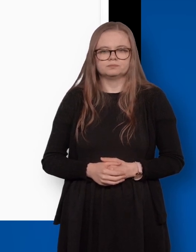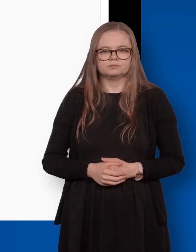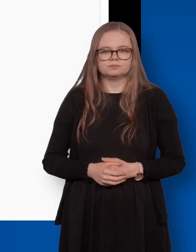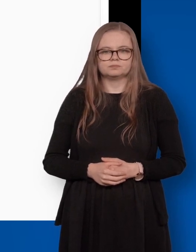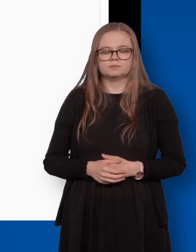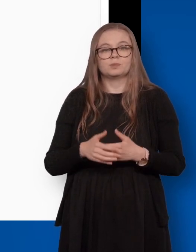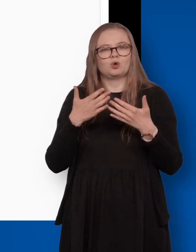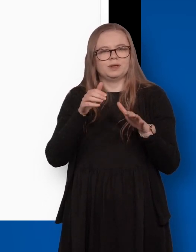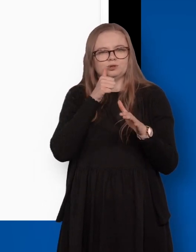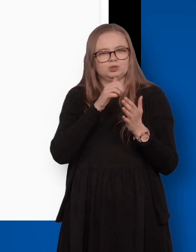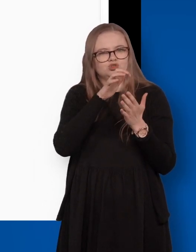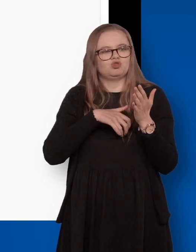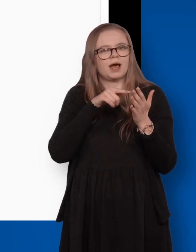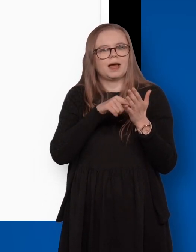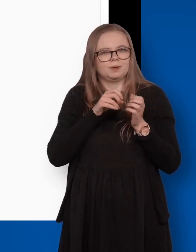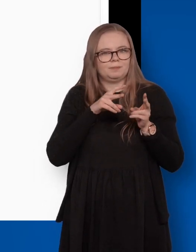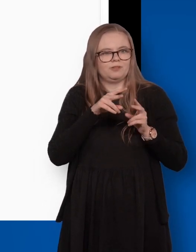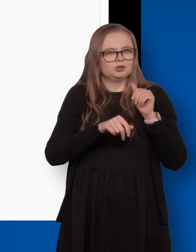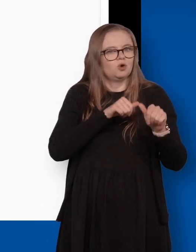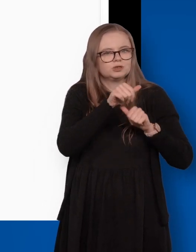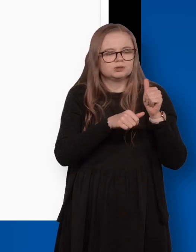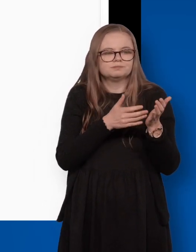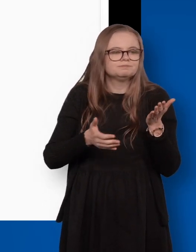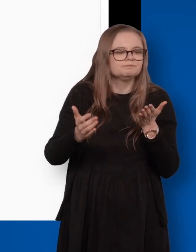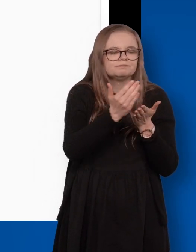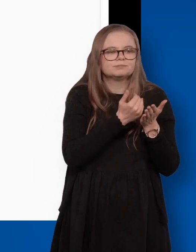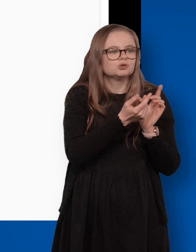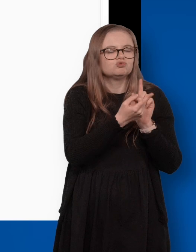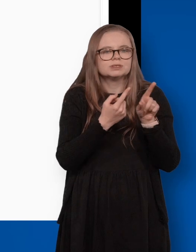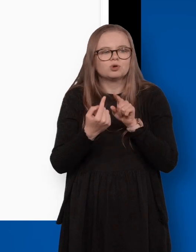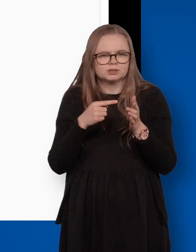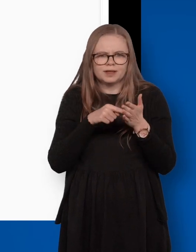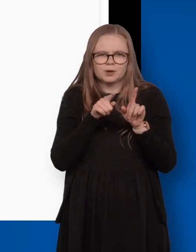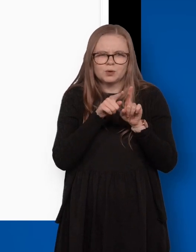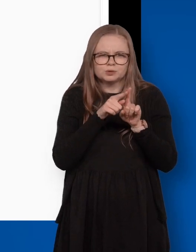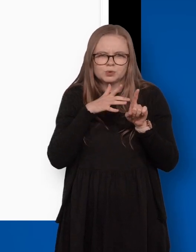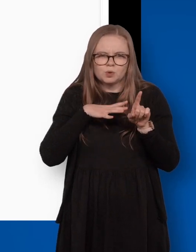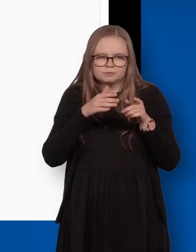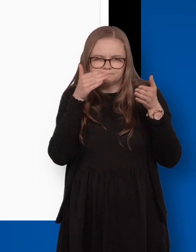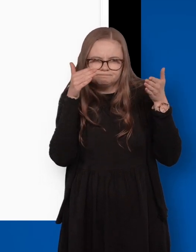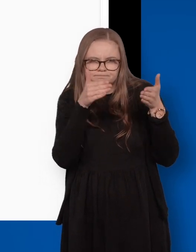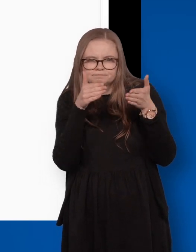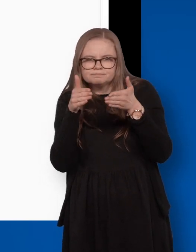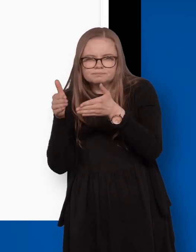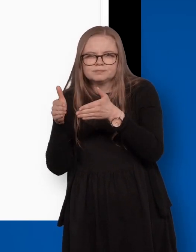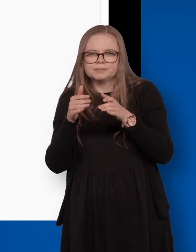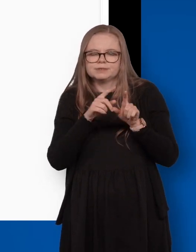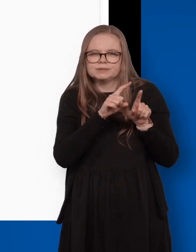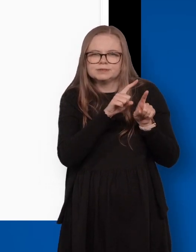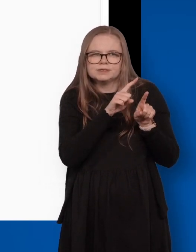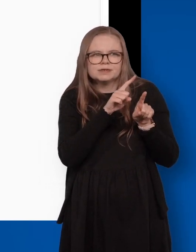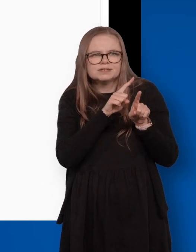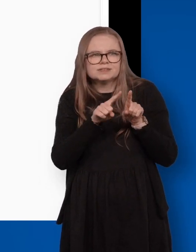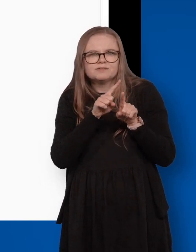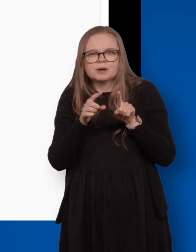And yeah, there basically we used the Scribe methodology to look at all the server responses, and then we also zoomed into sort of